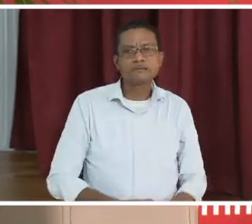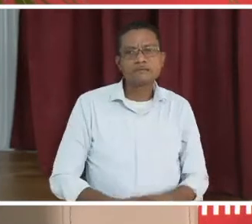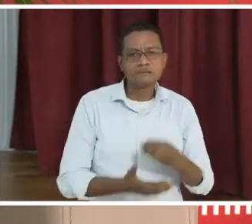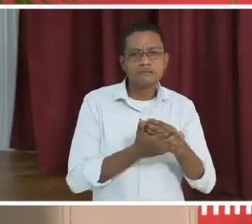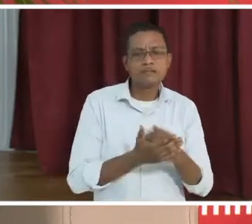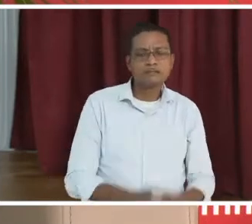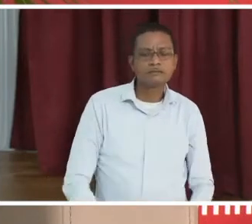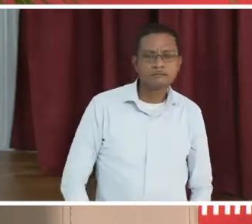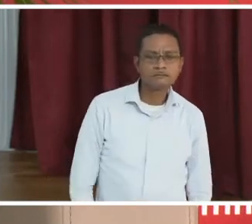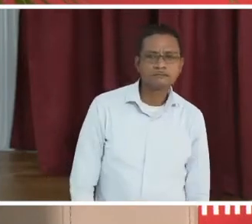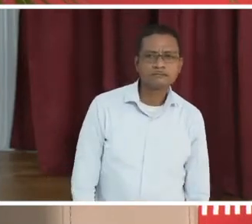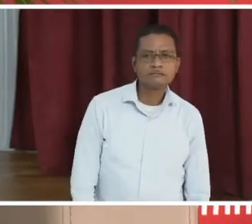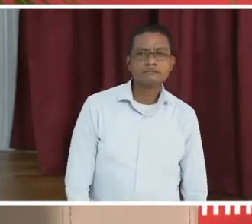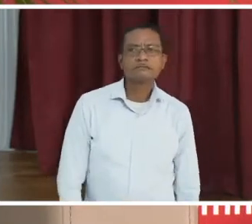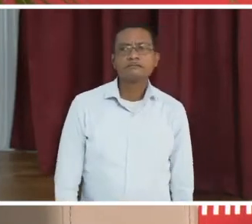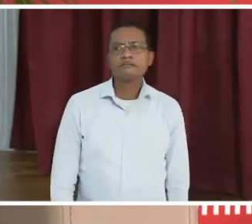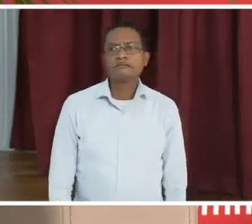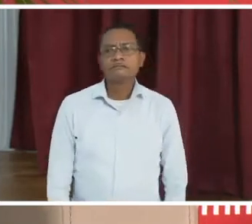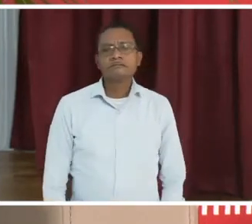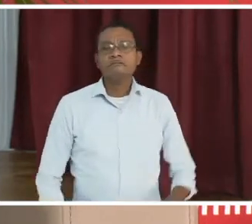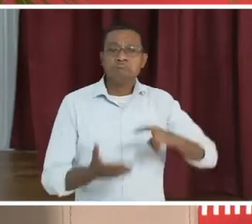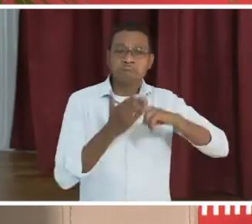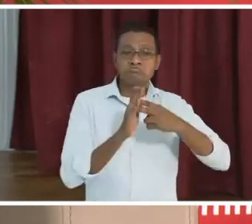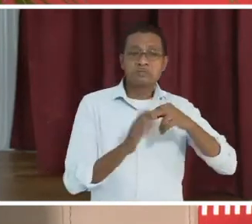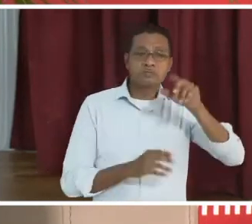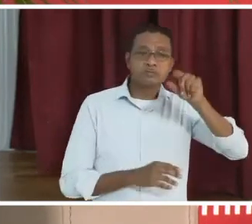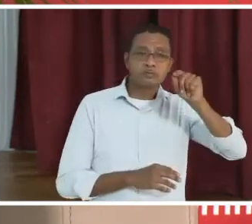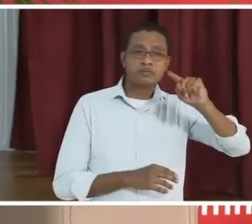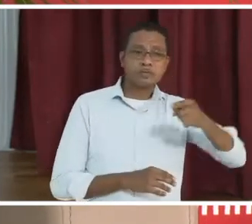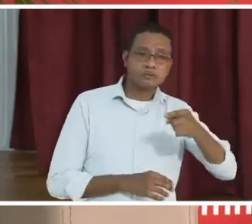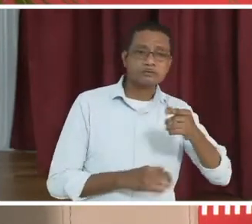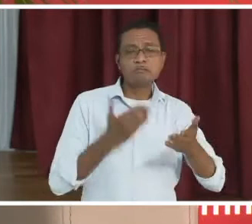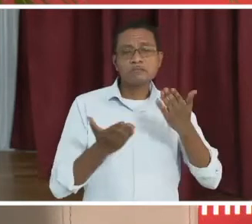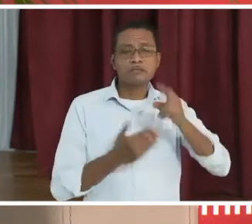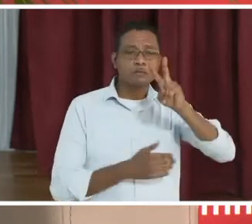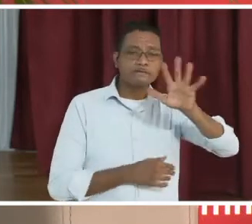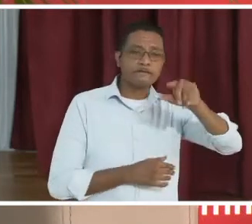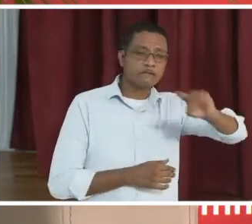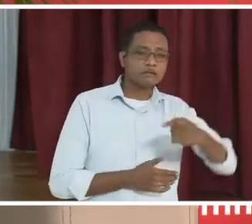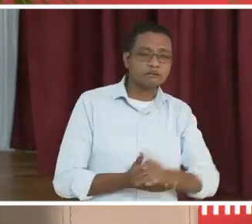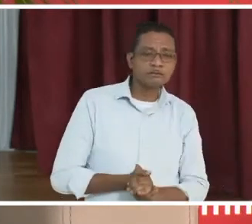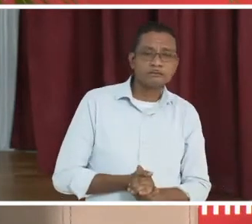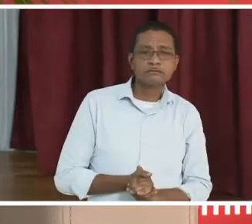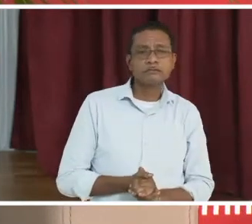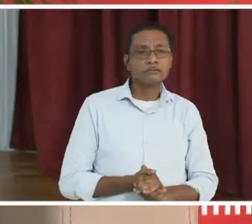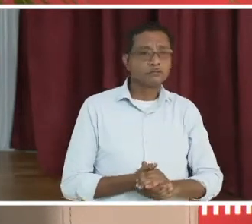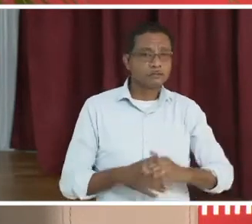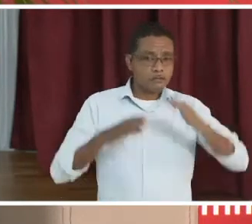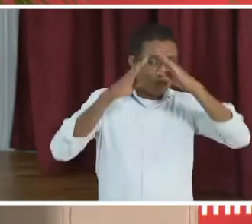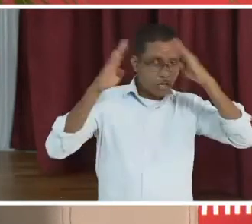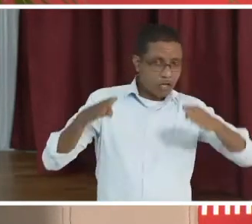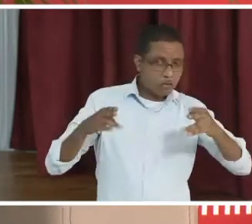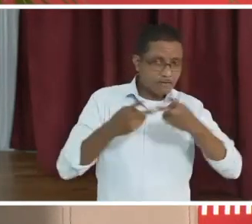correct. It would actually mean about 20,000, maybe 25,000 on average. Property value, though, cannot